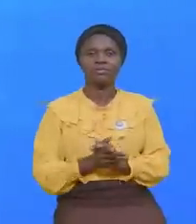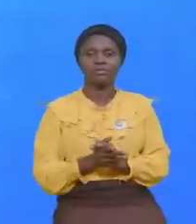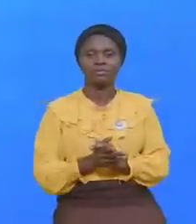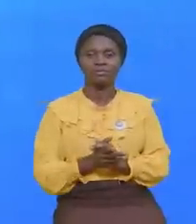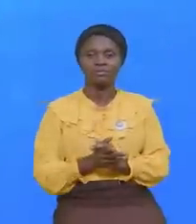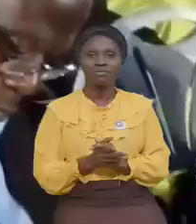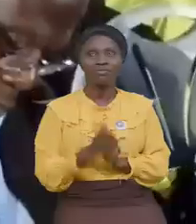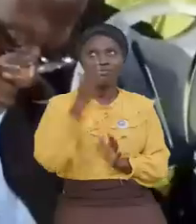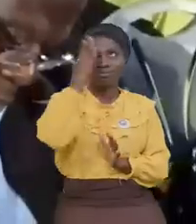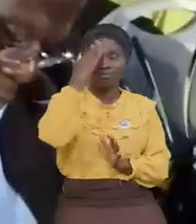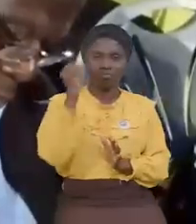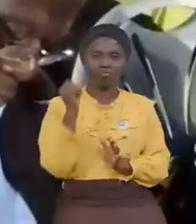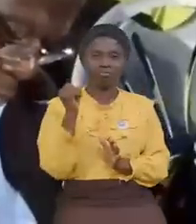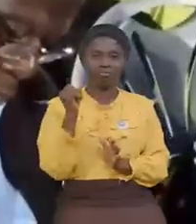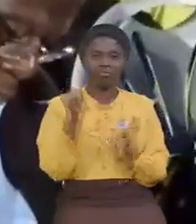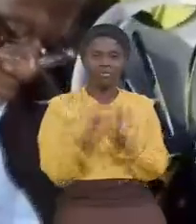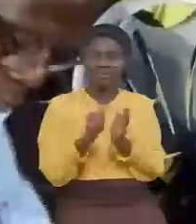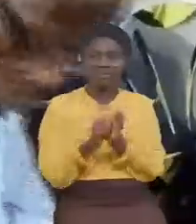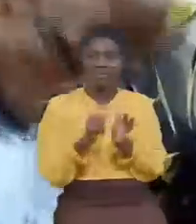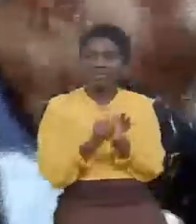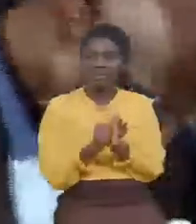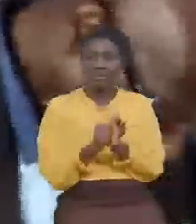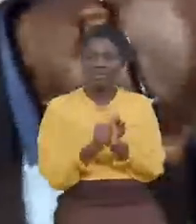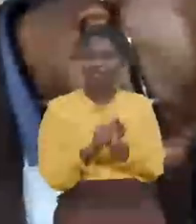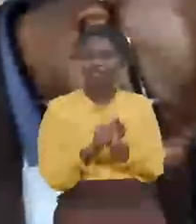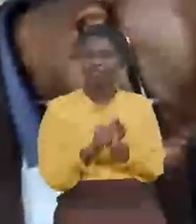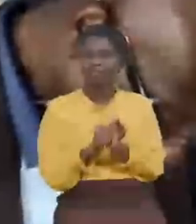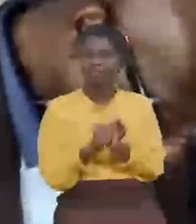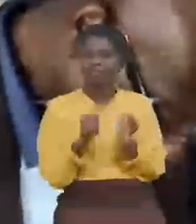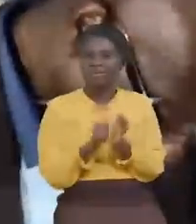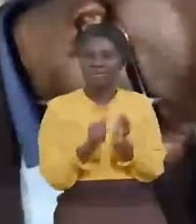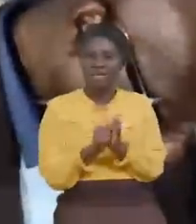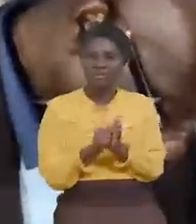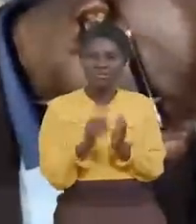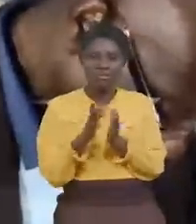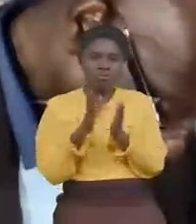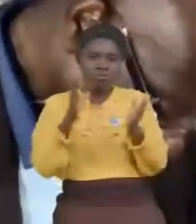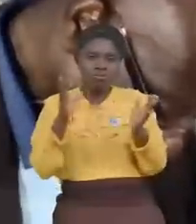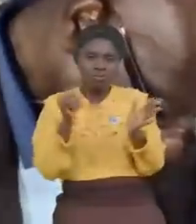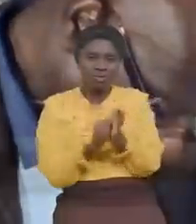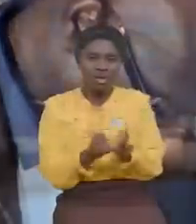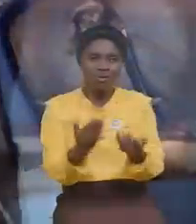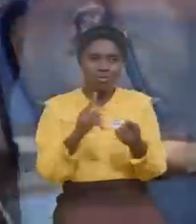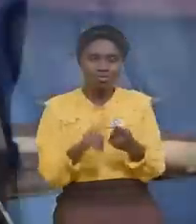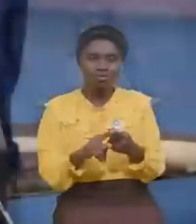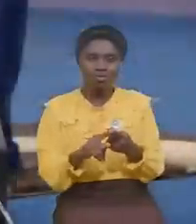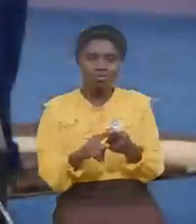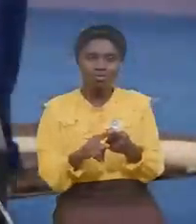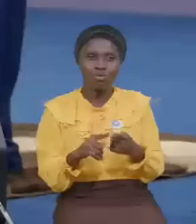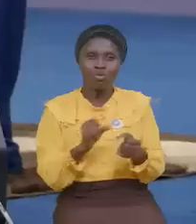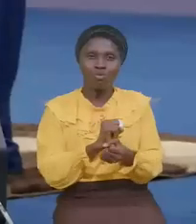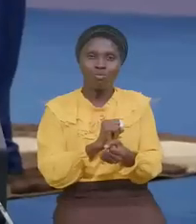He knows that that balloon that appears blown up, he knows the air